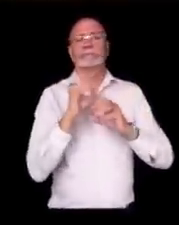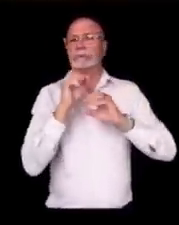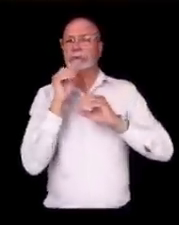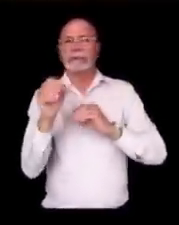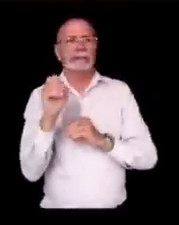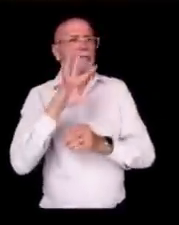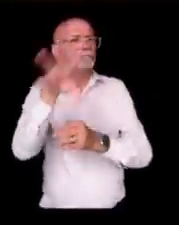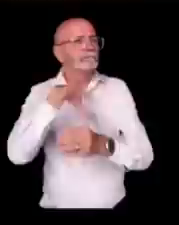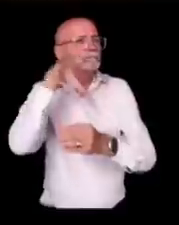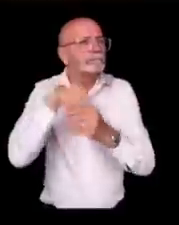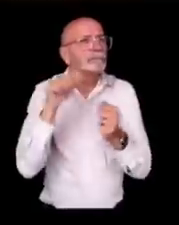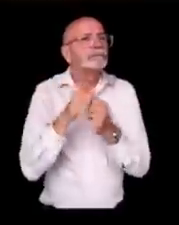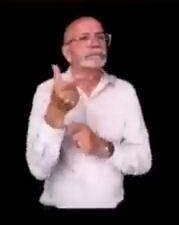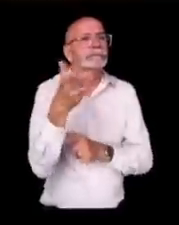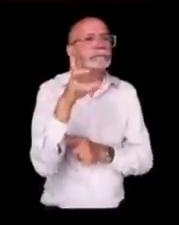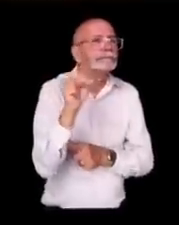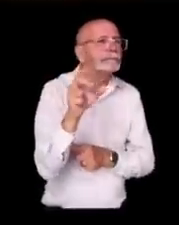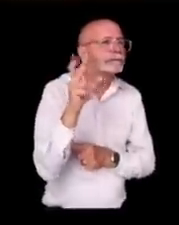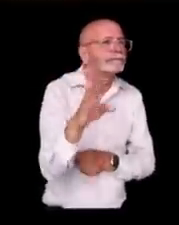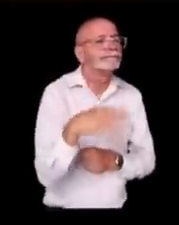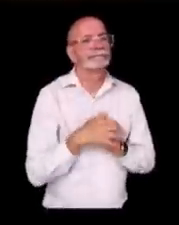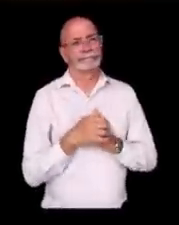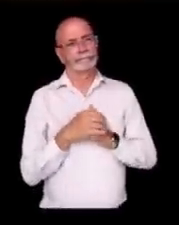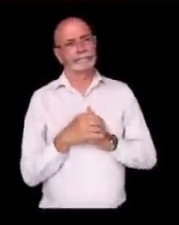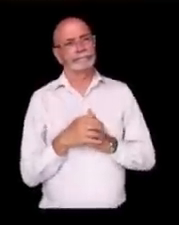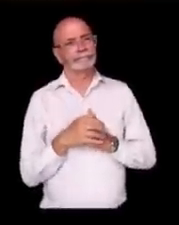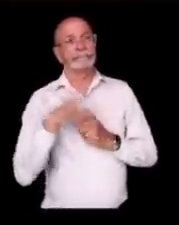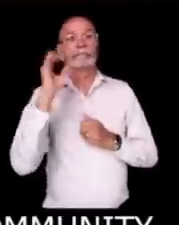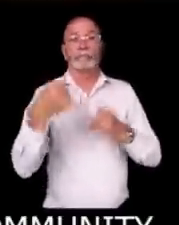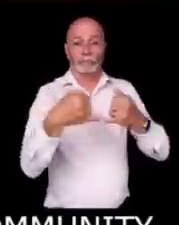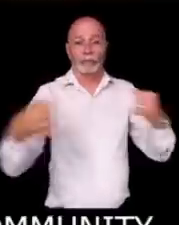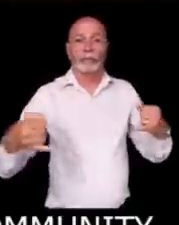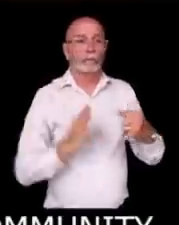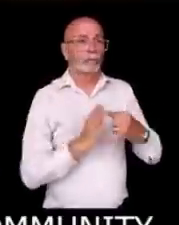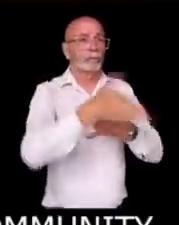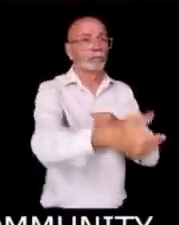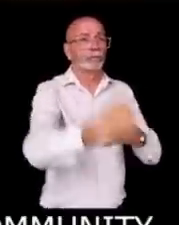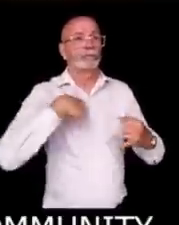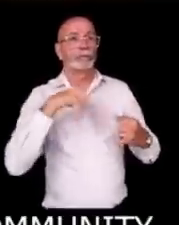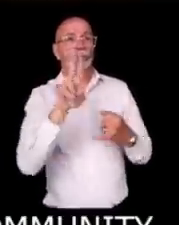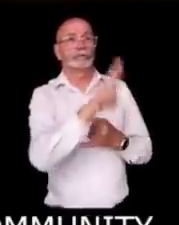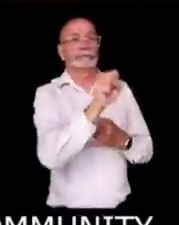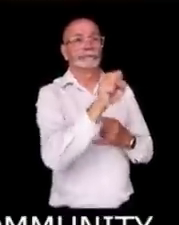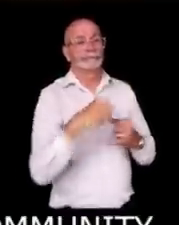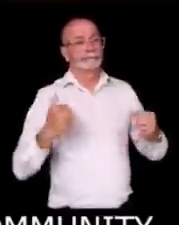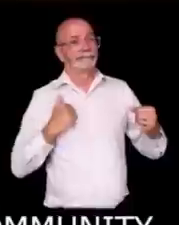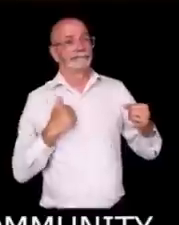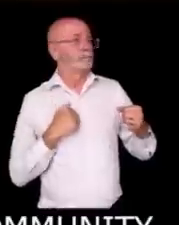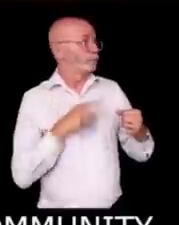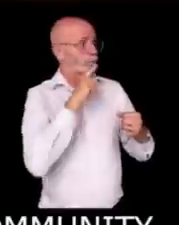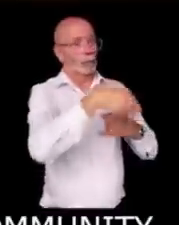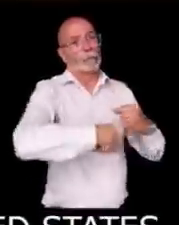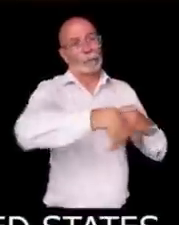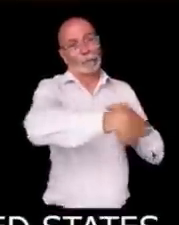community. He smuggled firearms across the border from the United States. He dressed up as a police officer driving a police